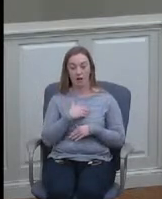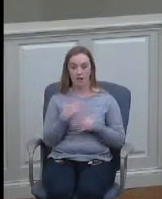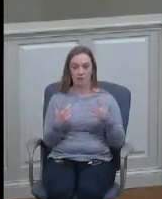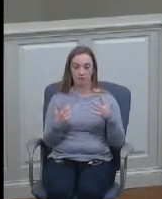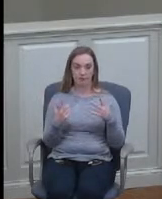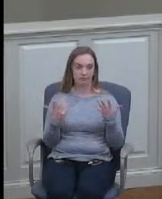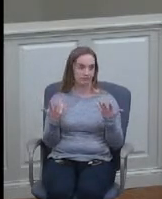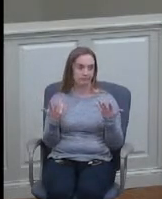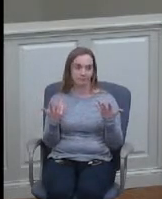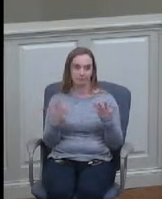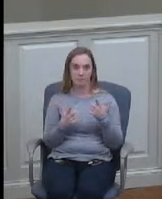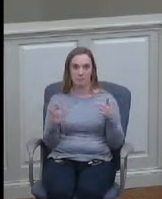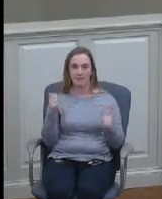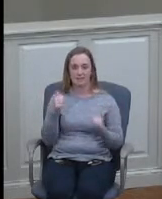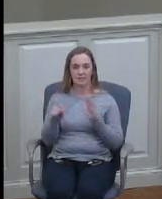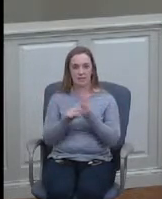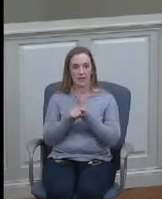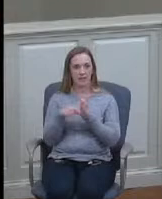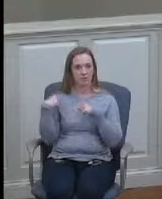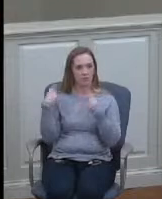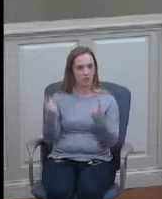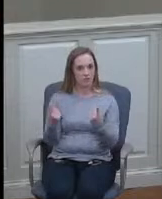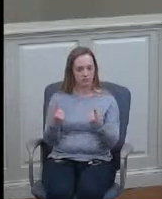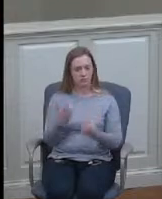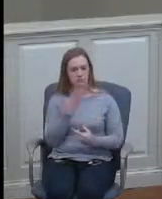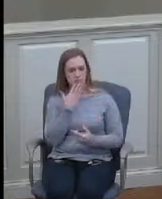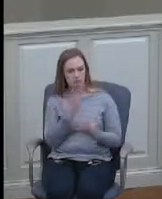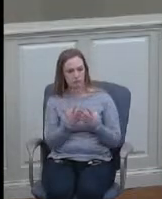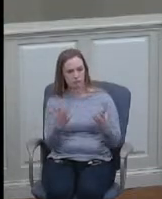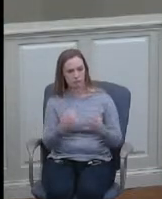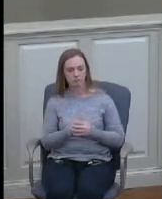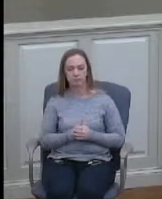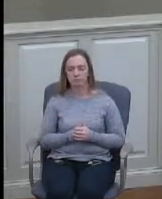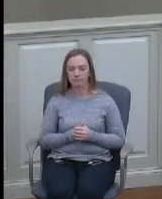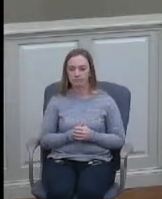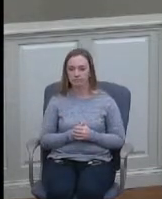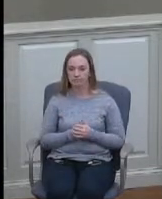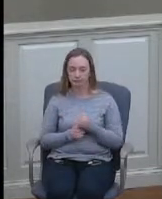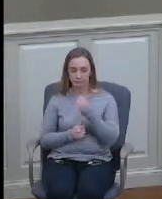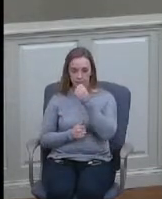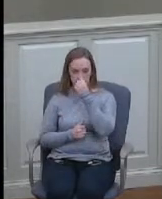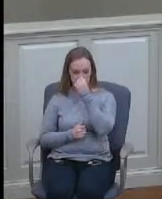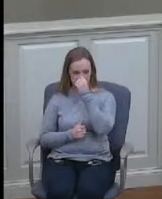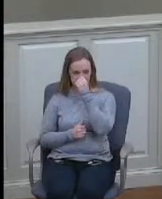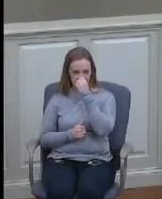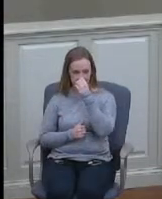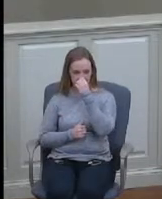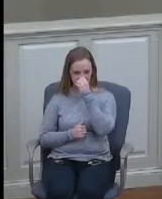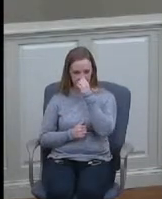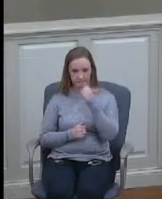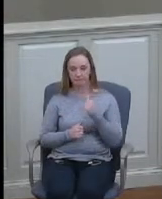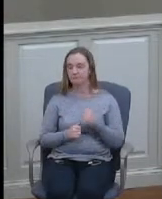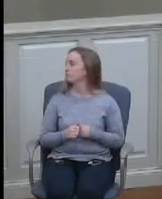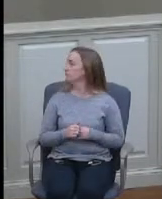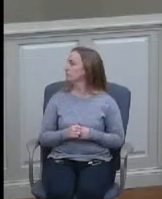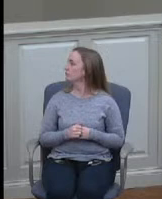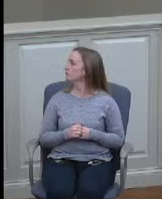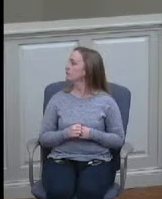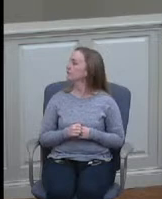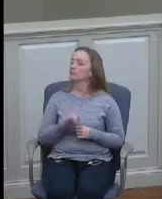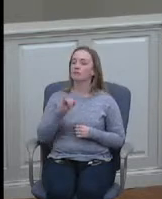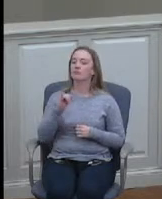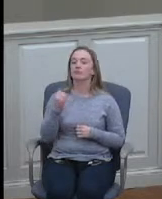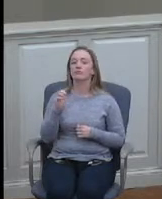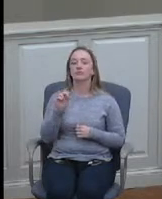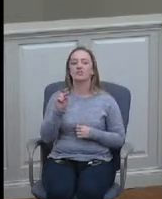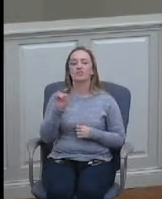Thank you very much. Questions, comments? I just,